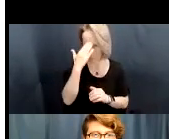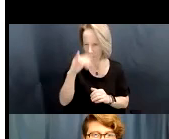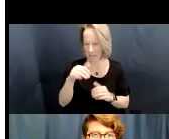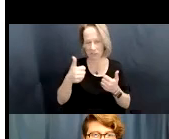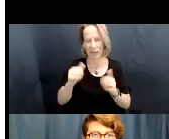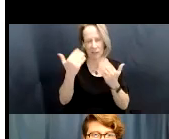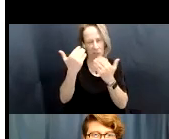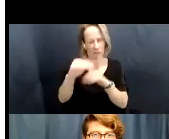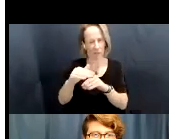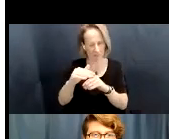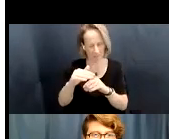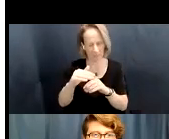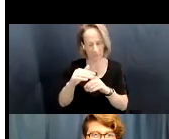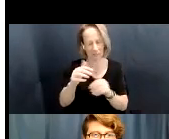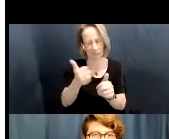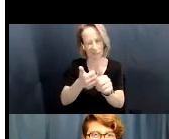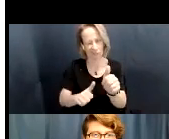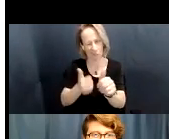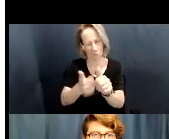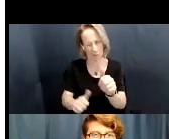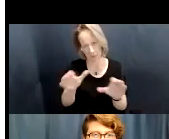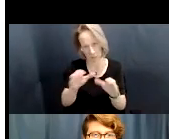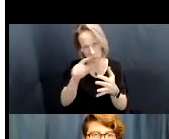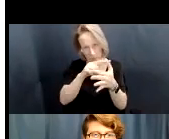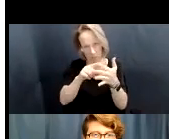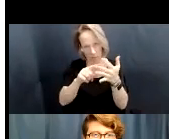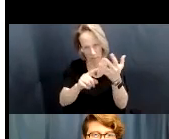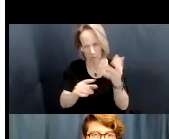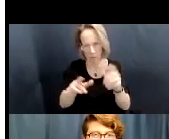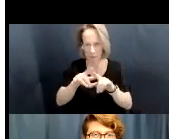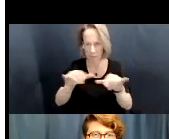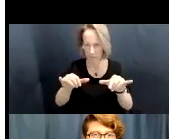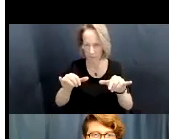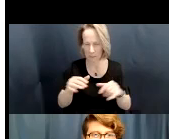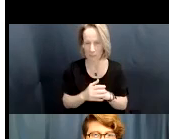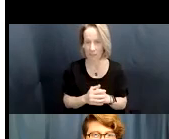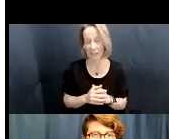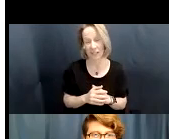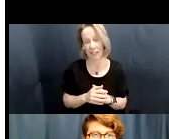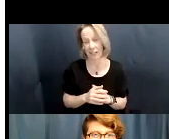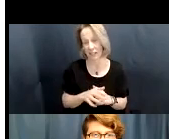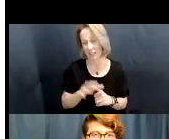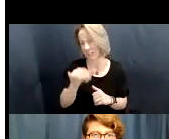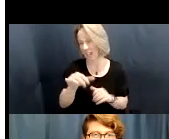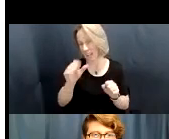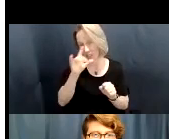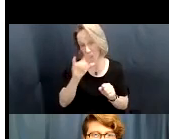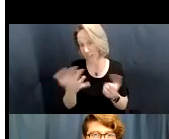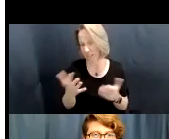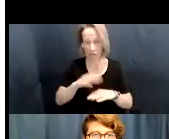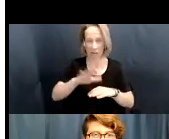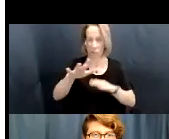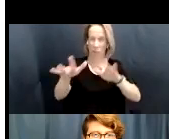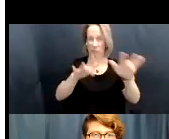as possible. So avoiding that multitasking. And that can look like closing unnecessary windows or tabs, right? Really making sure